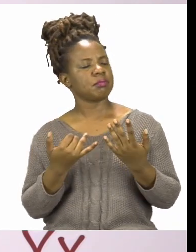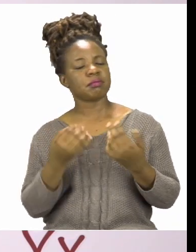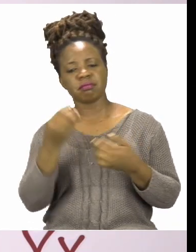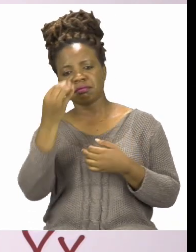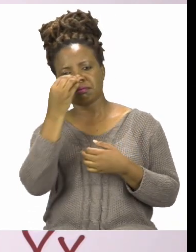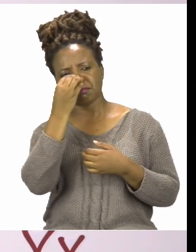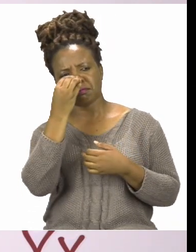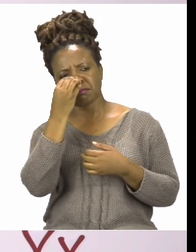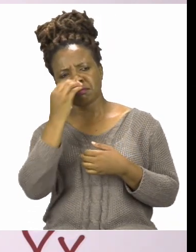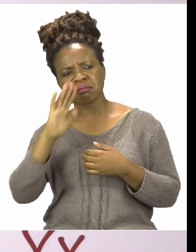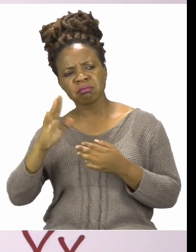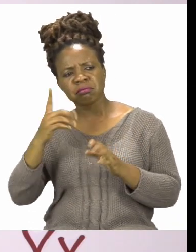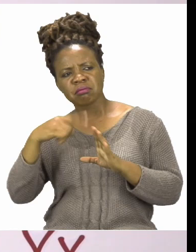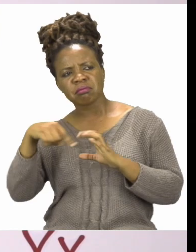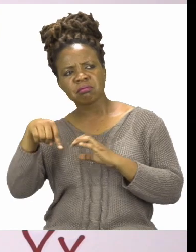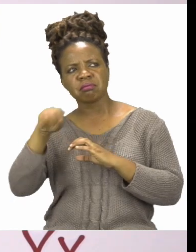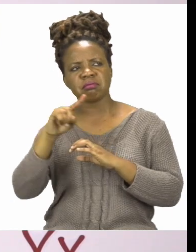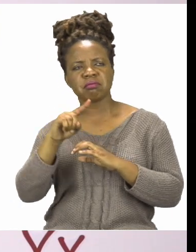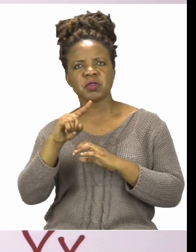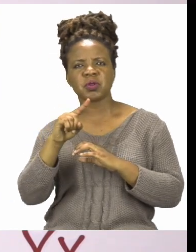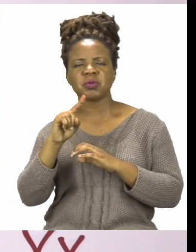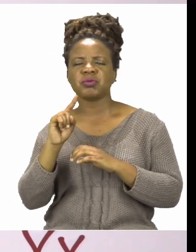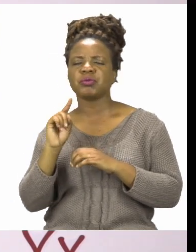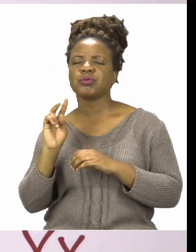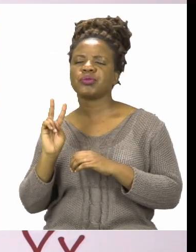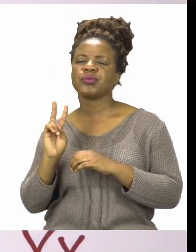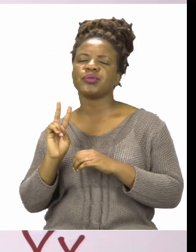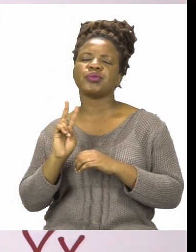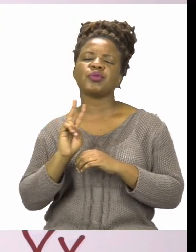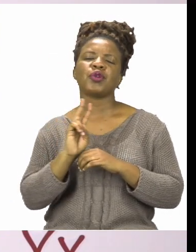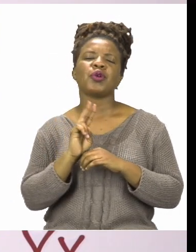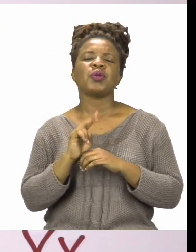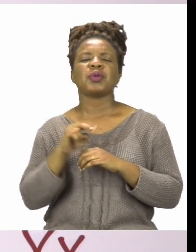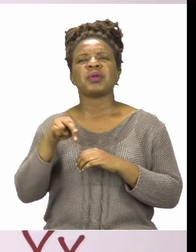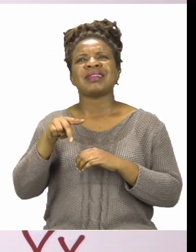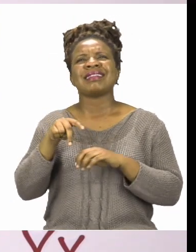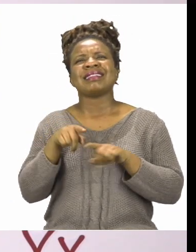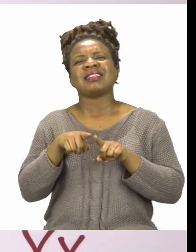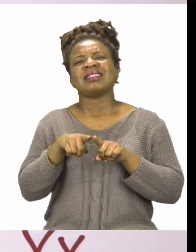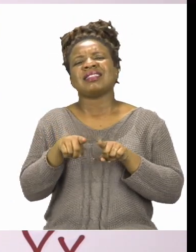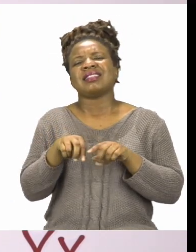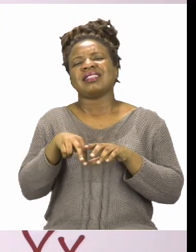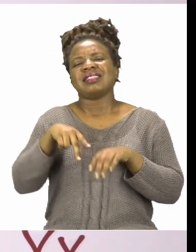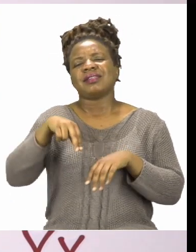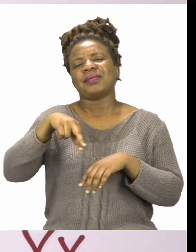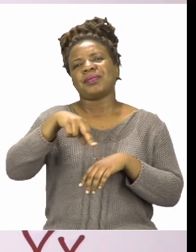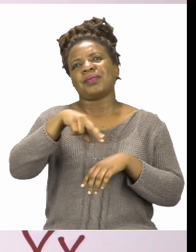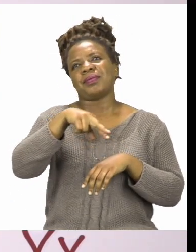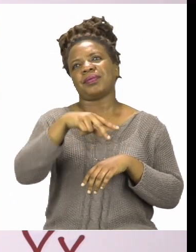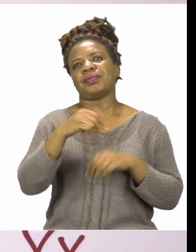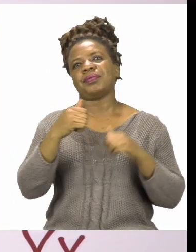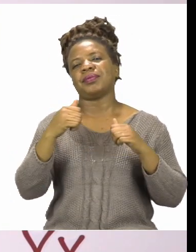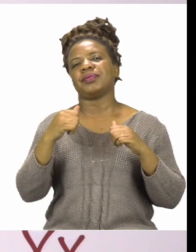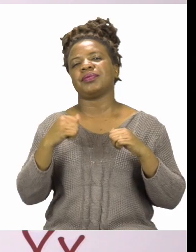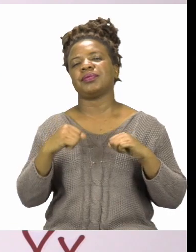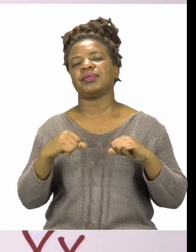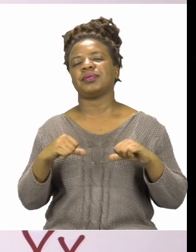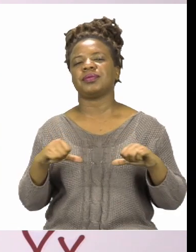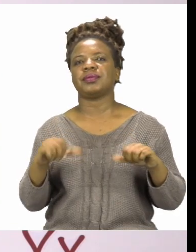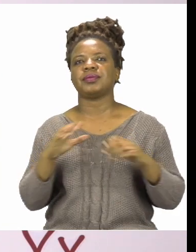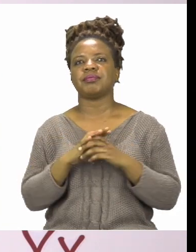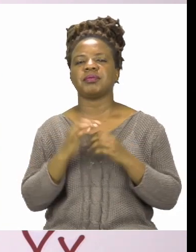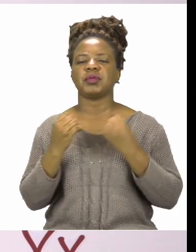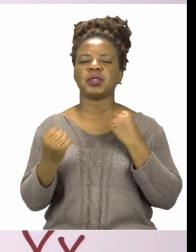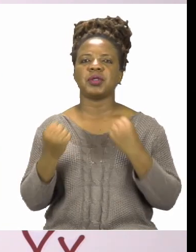of a walk. I feel like stretching my legs. Sashi, where are you? Let's go for some